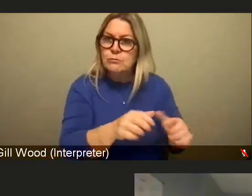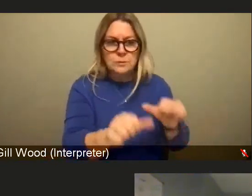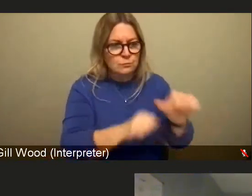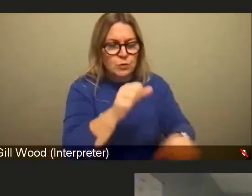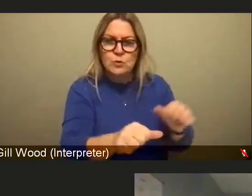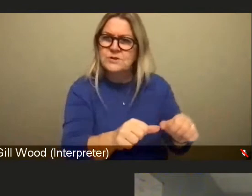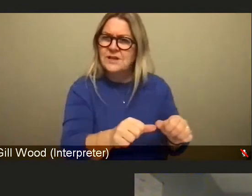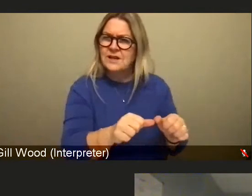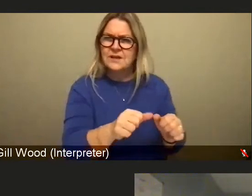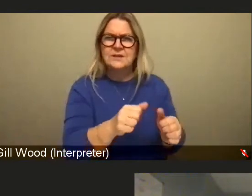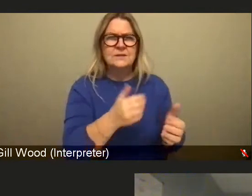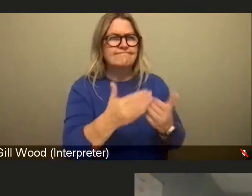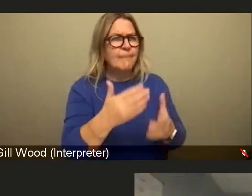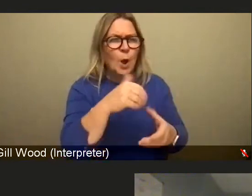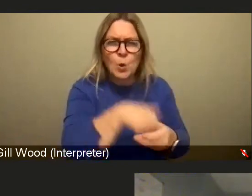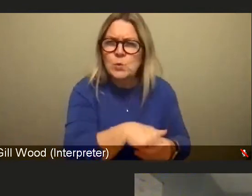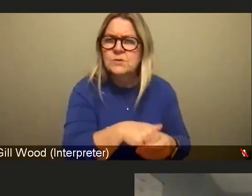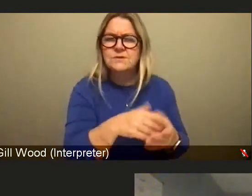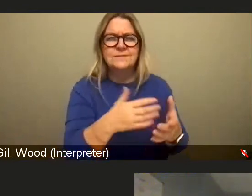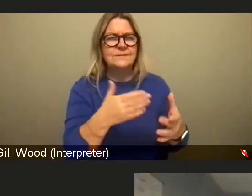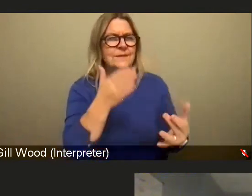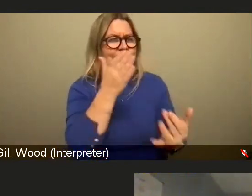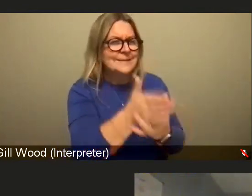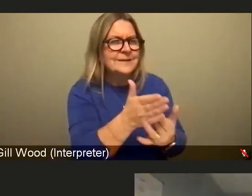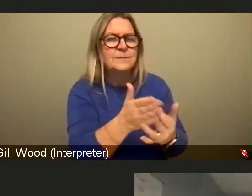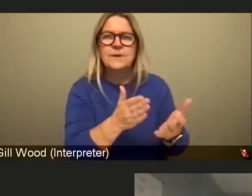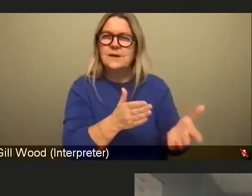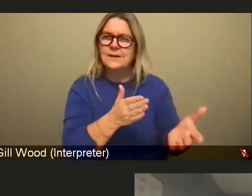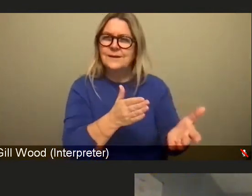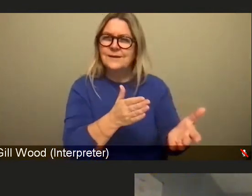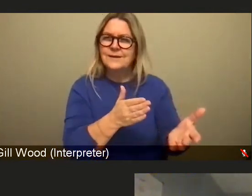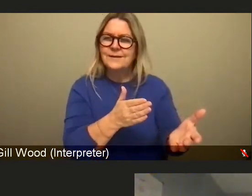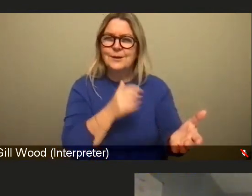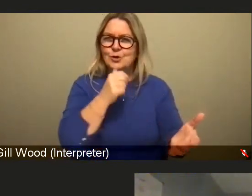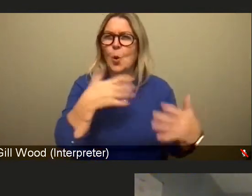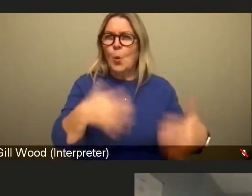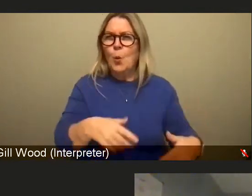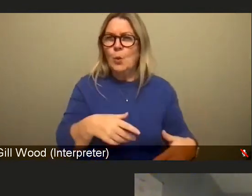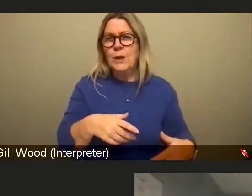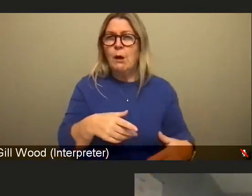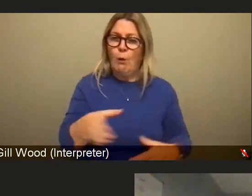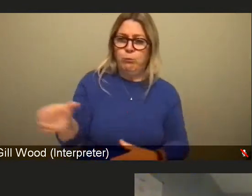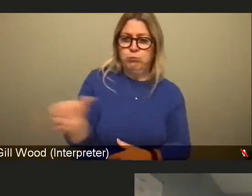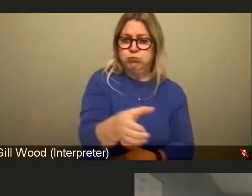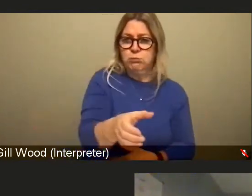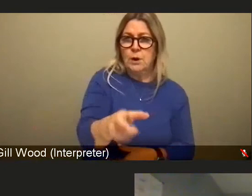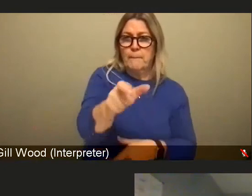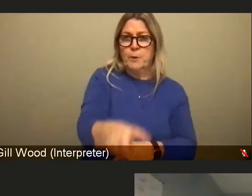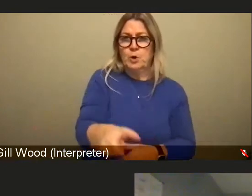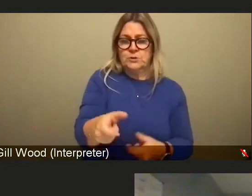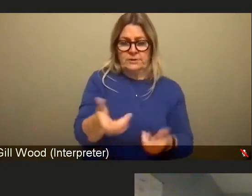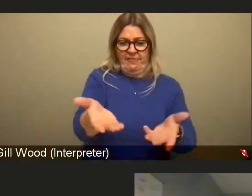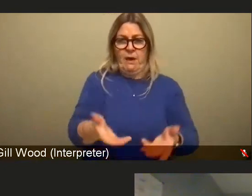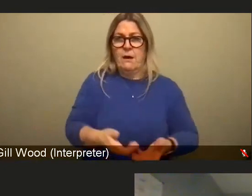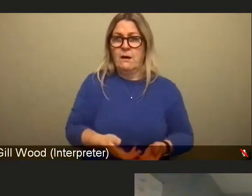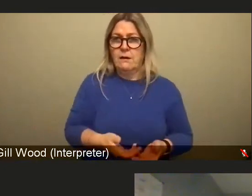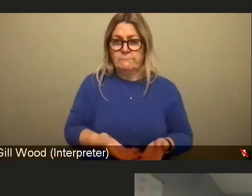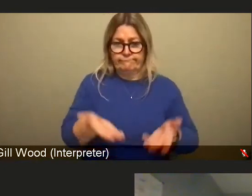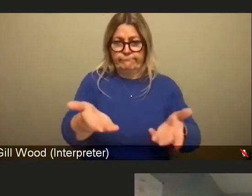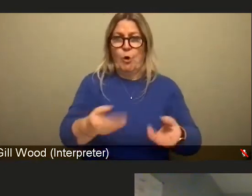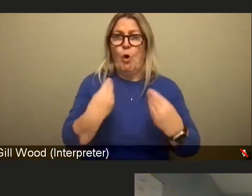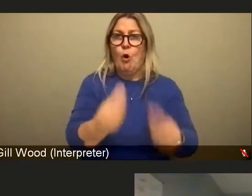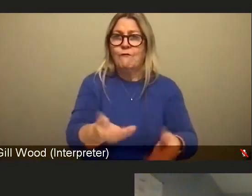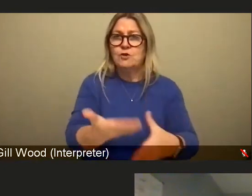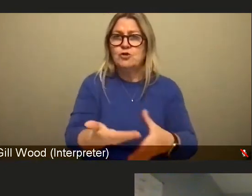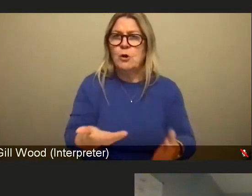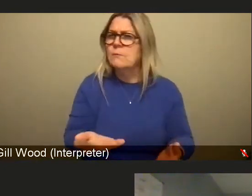it goes beyond that. As Paula said, beyond hiring, it's about ongoing support as well throughout employment to make sure that